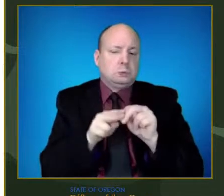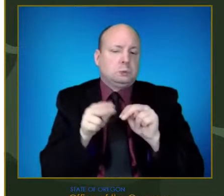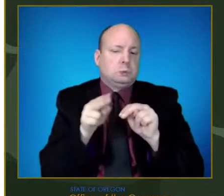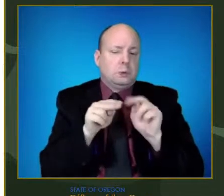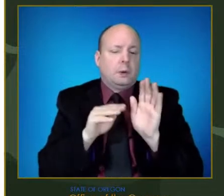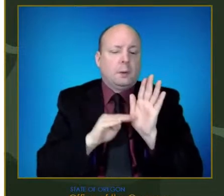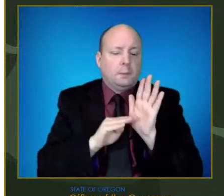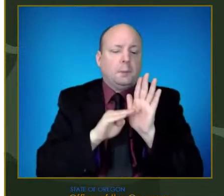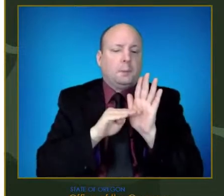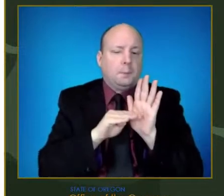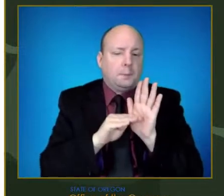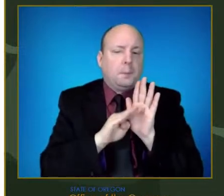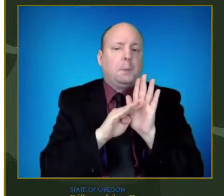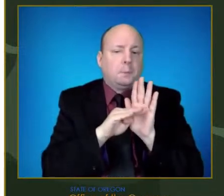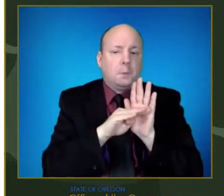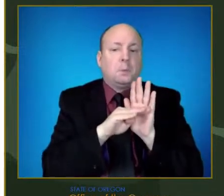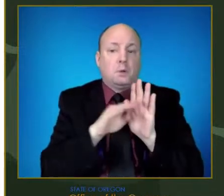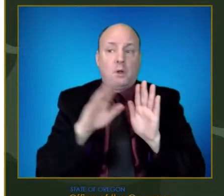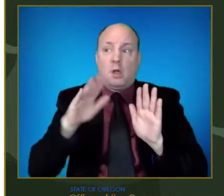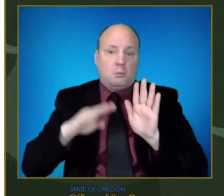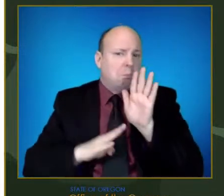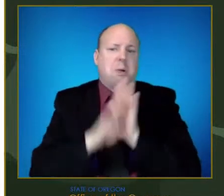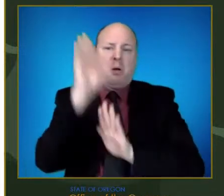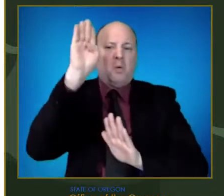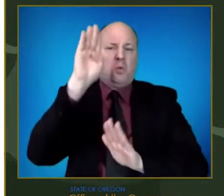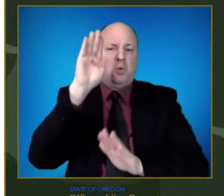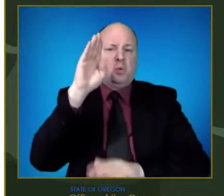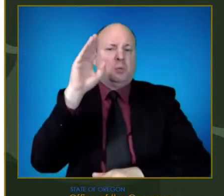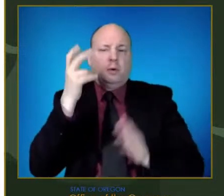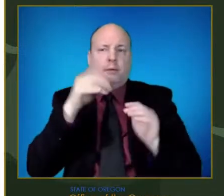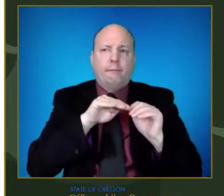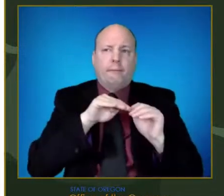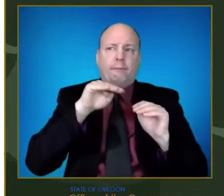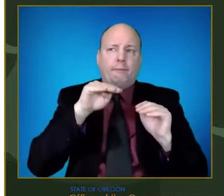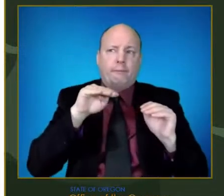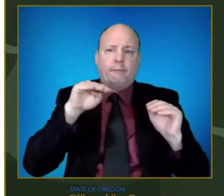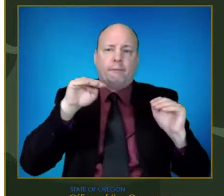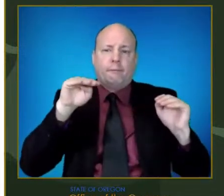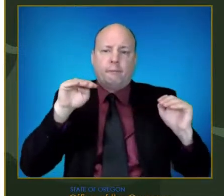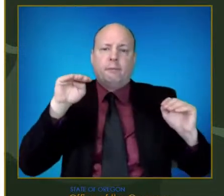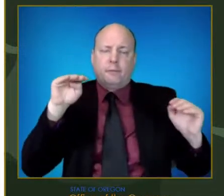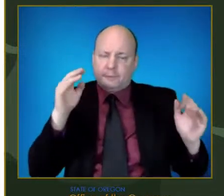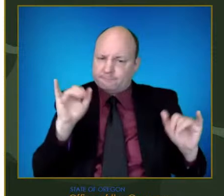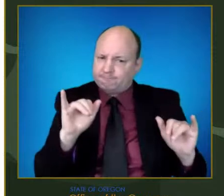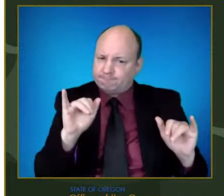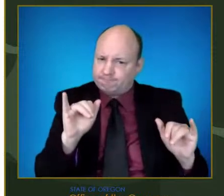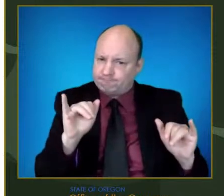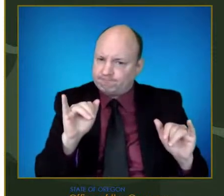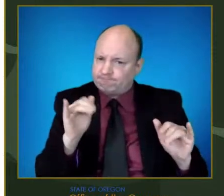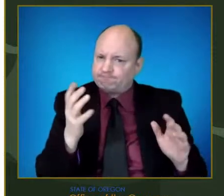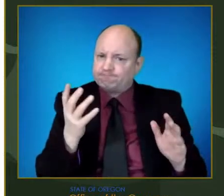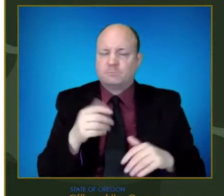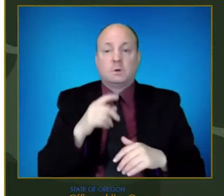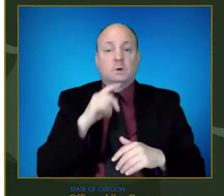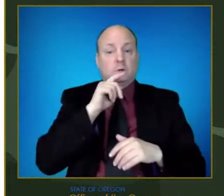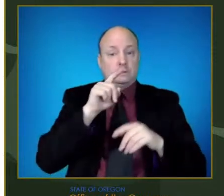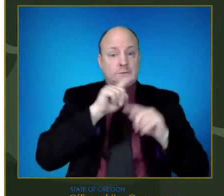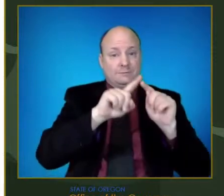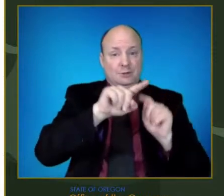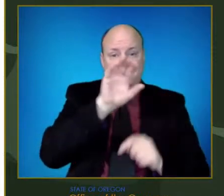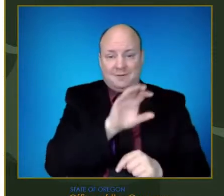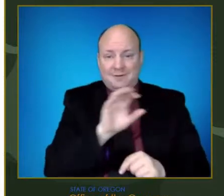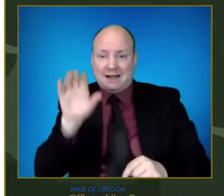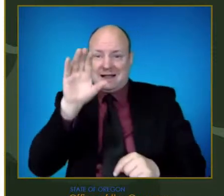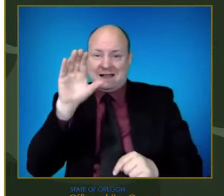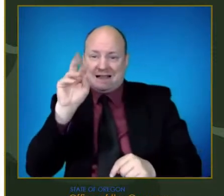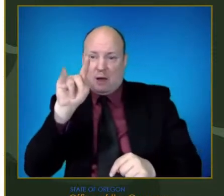statewide. In contrast, there were at least 8 counties that exceeded the statewide average where more than 7 in 10 seniors have been vaccinated.